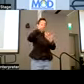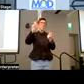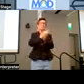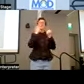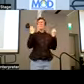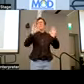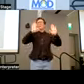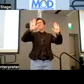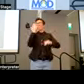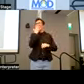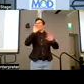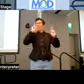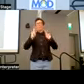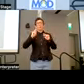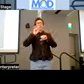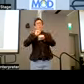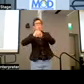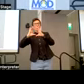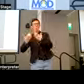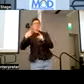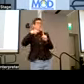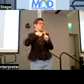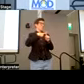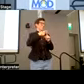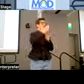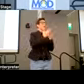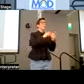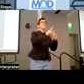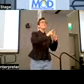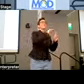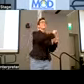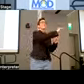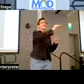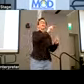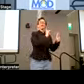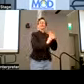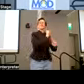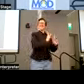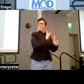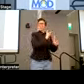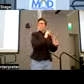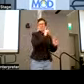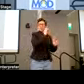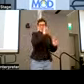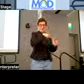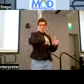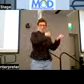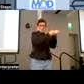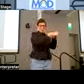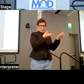people, you know, both from the workforce and certainly the constituents that we all serve and we're obligated to serve and we should, we should serve, right?